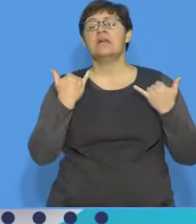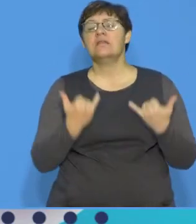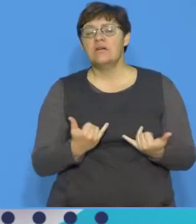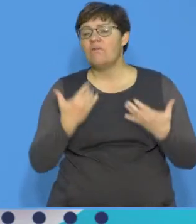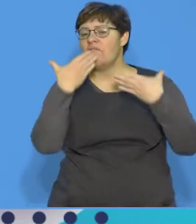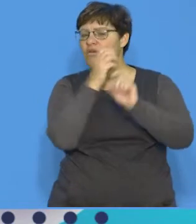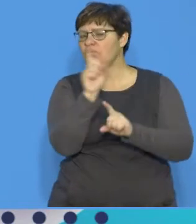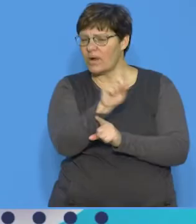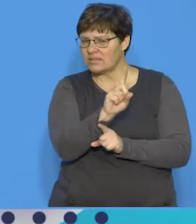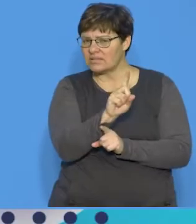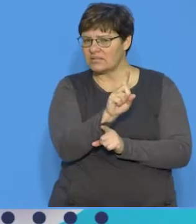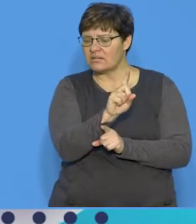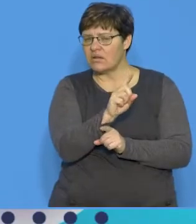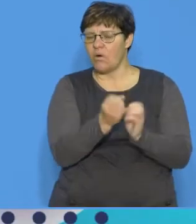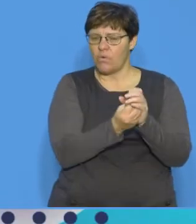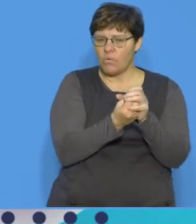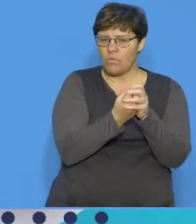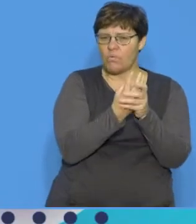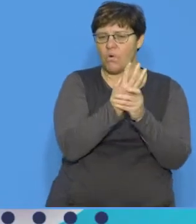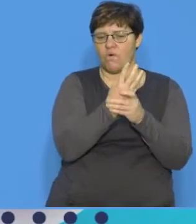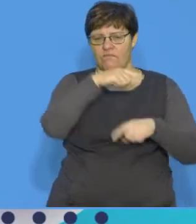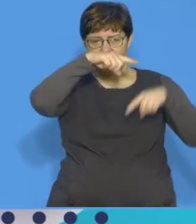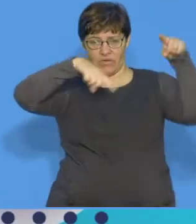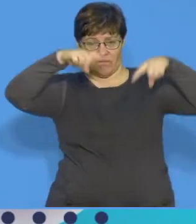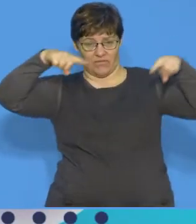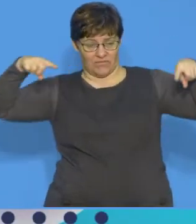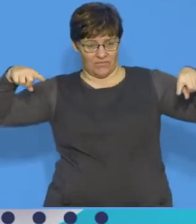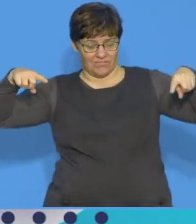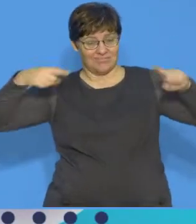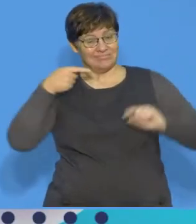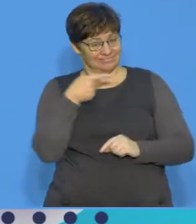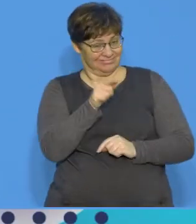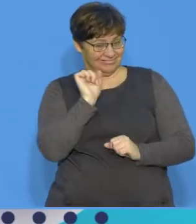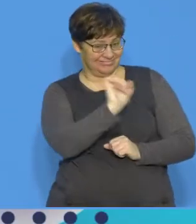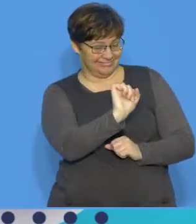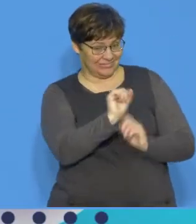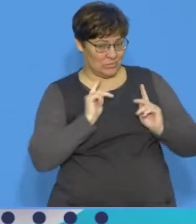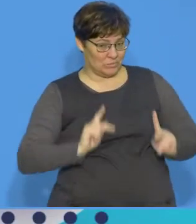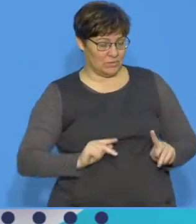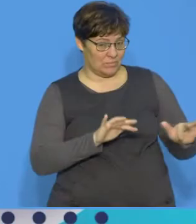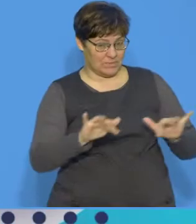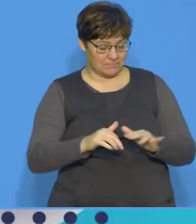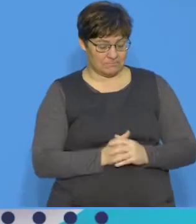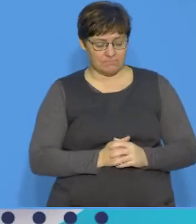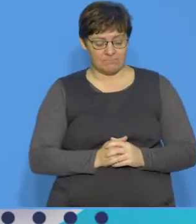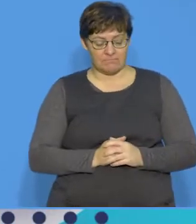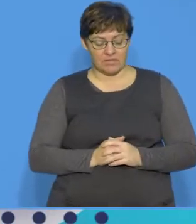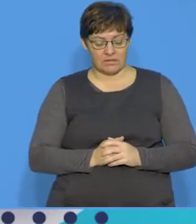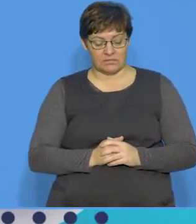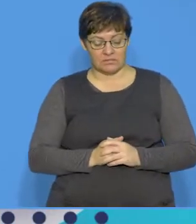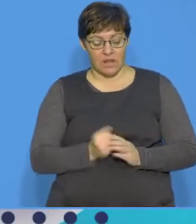on growth curves of the human population. Now, before the break we said that the